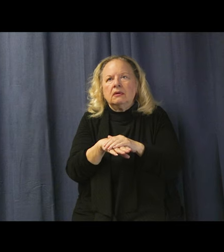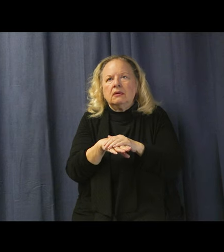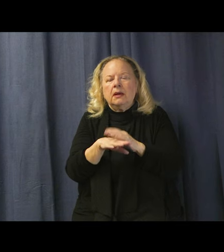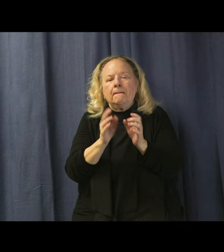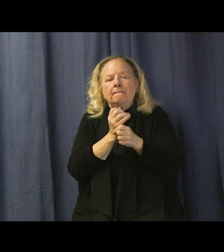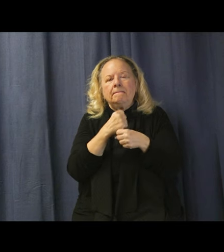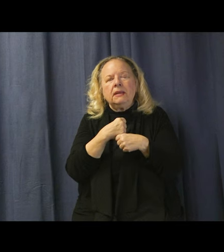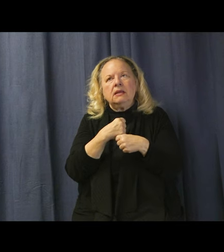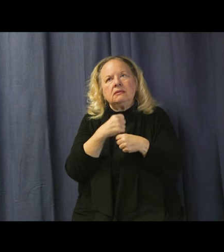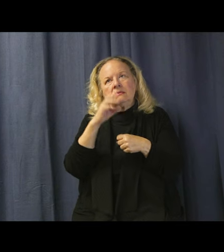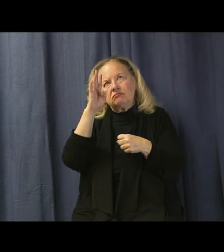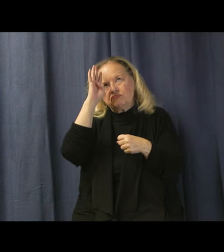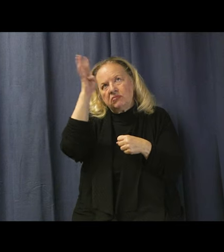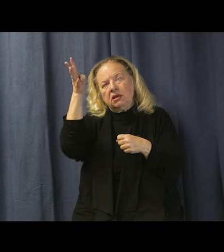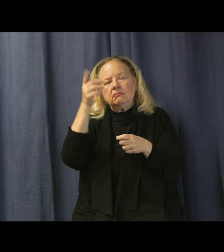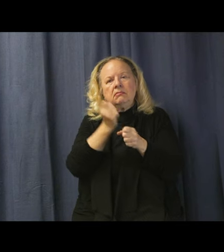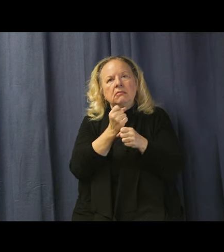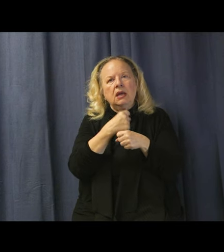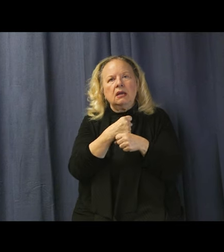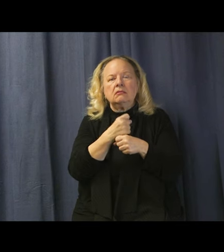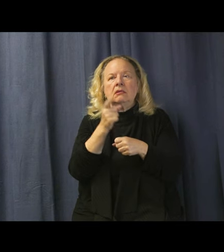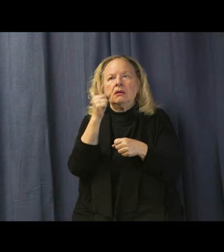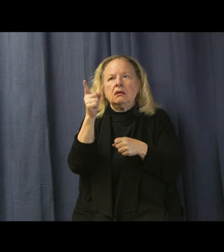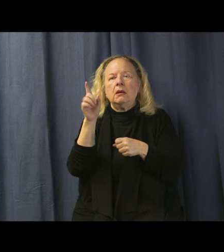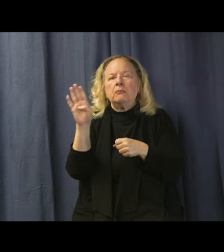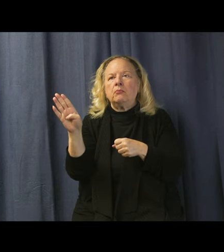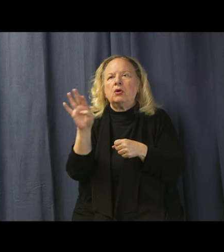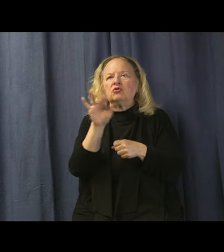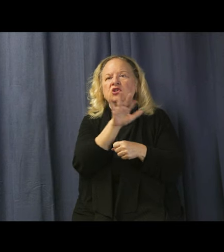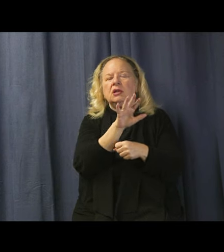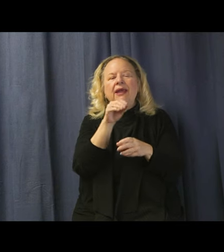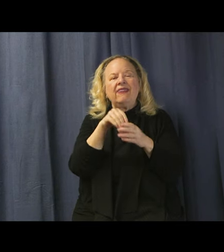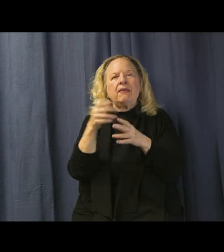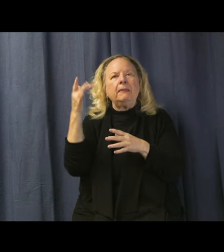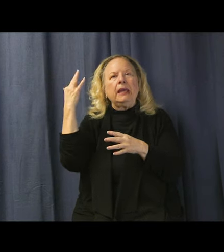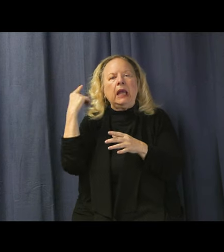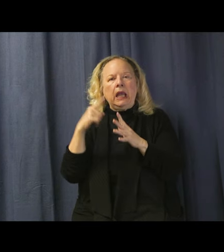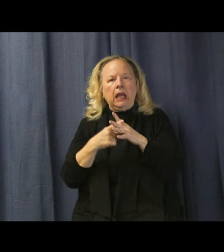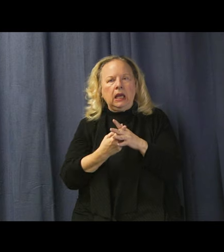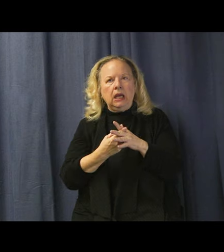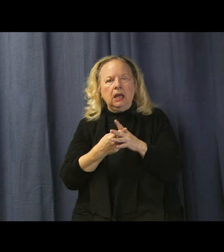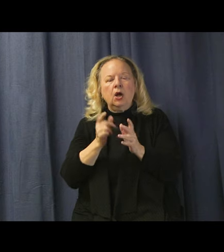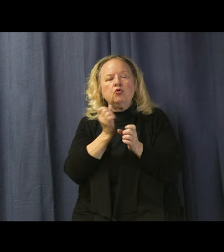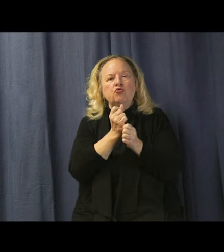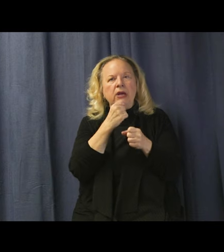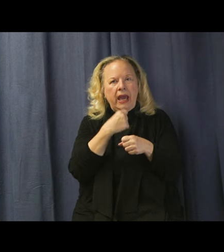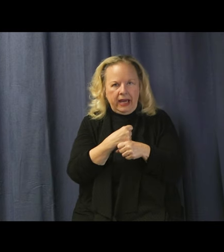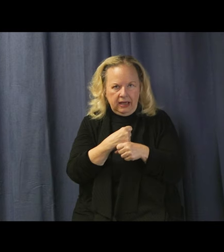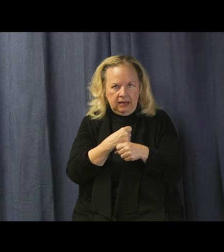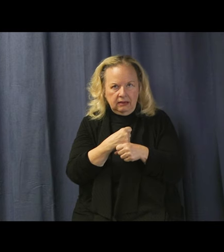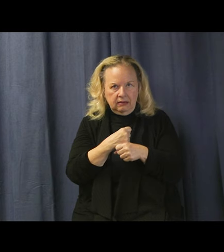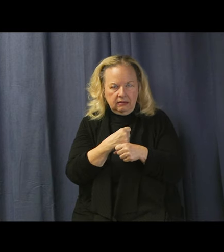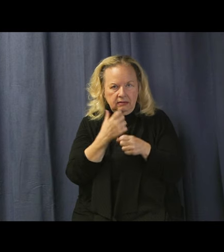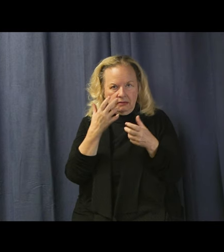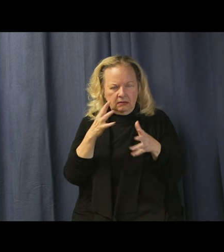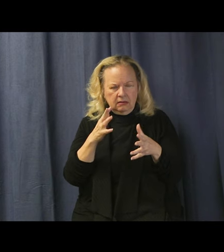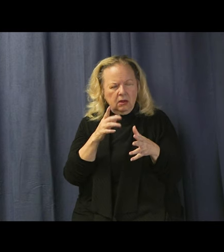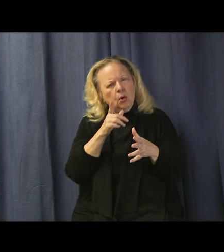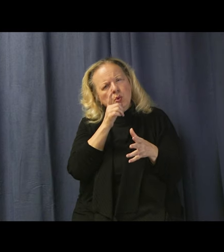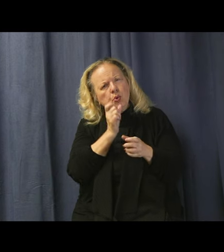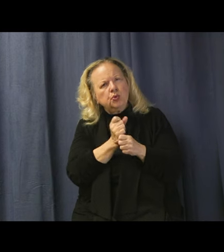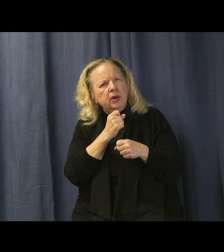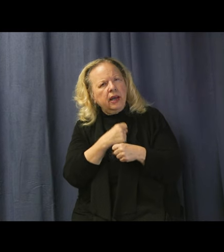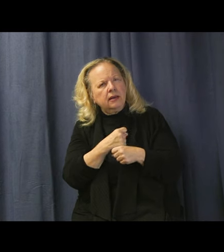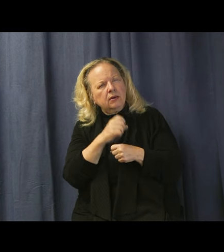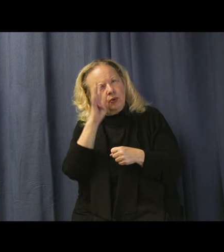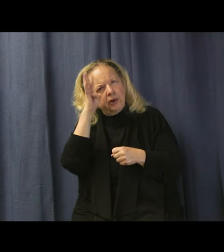have Bereshit, bara. In the beginning, created. Well, so who